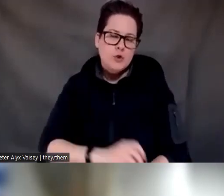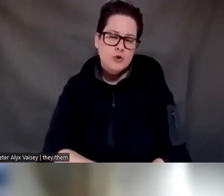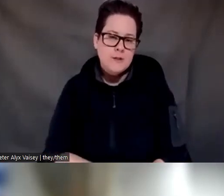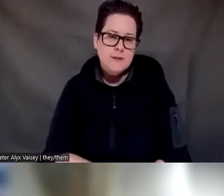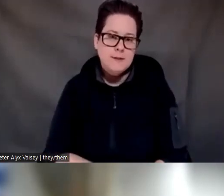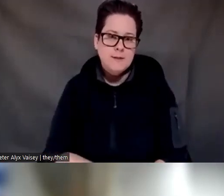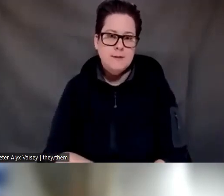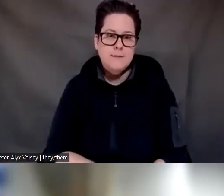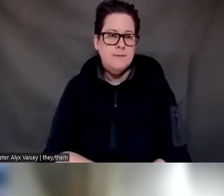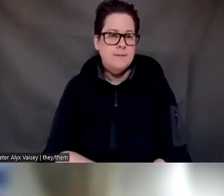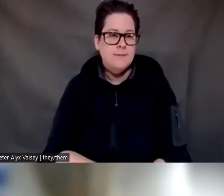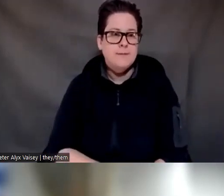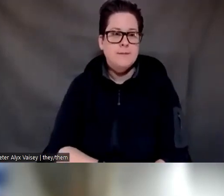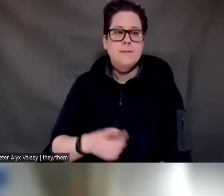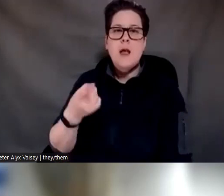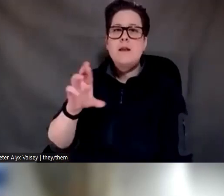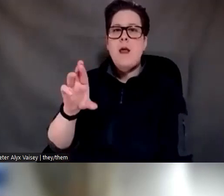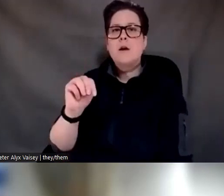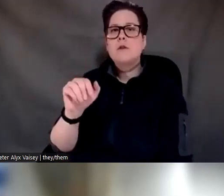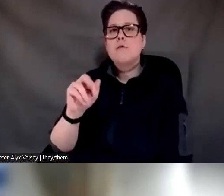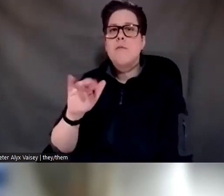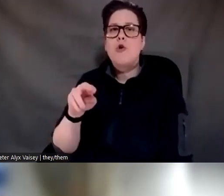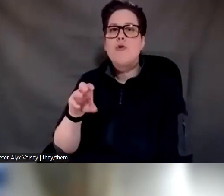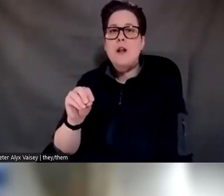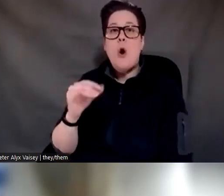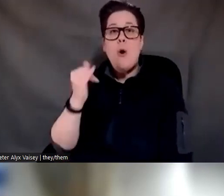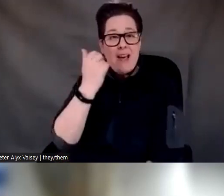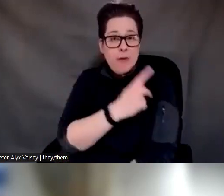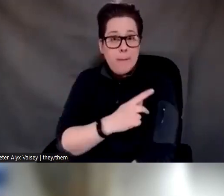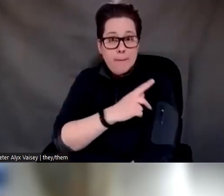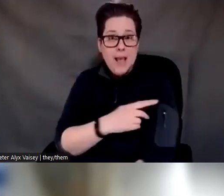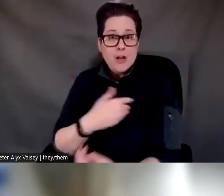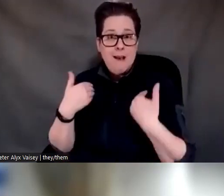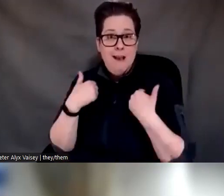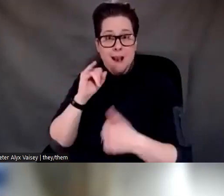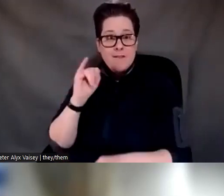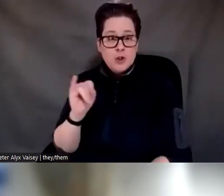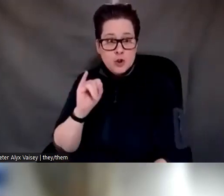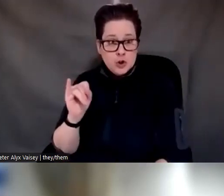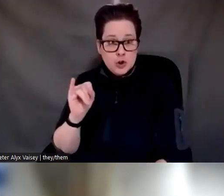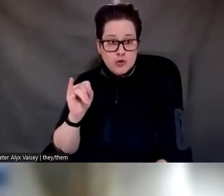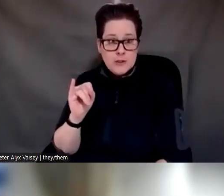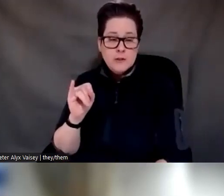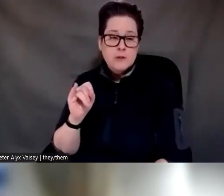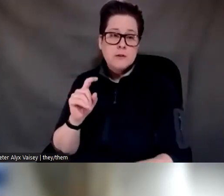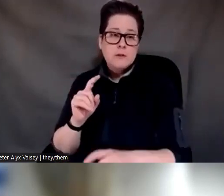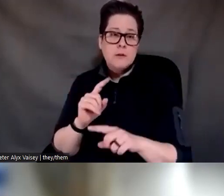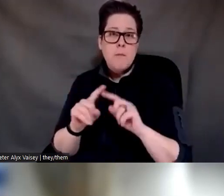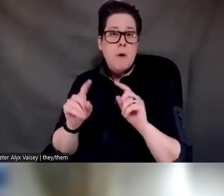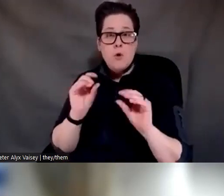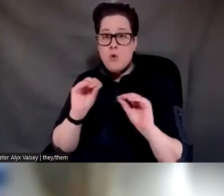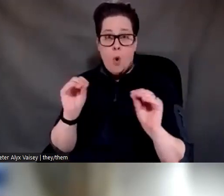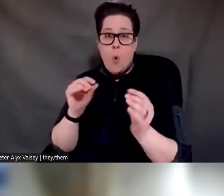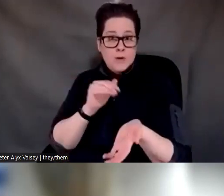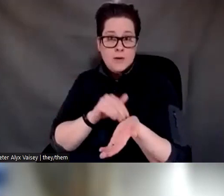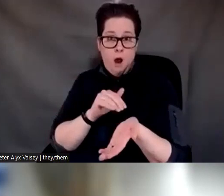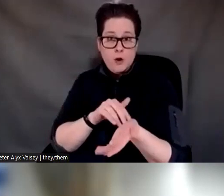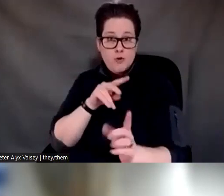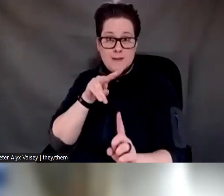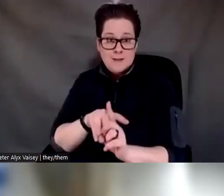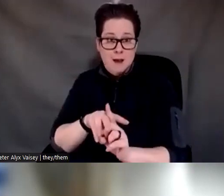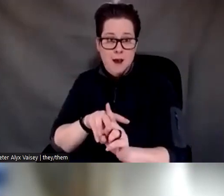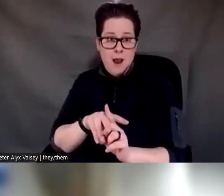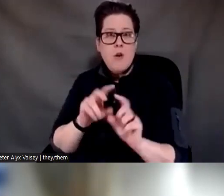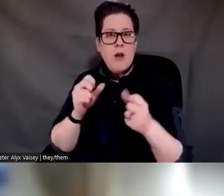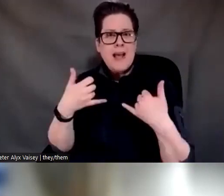And if patients have insurance, but not a doctor, they could